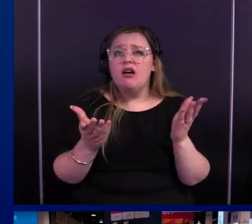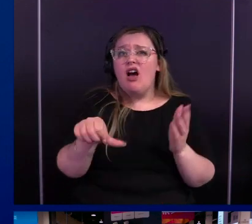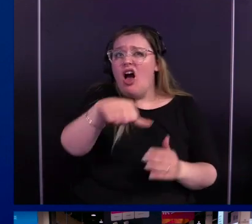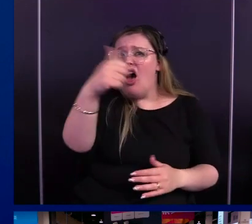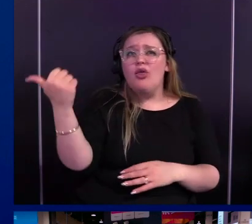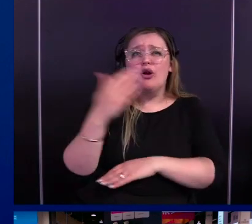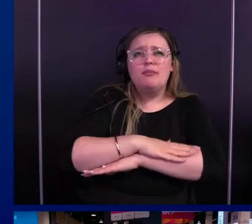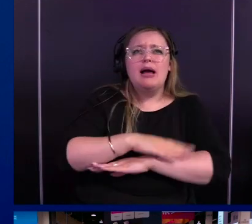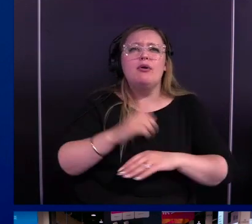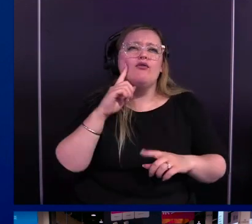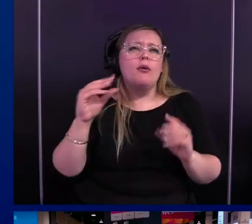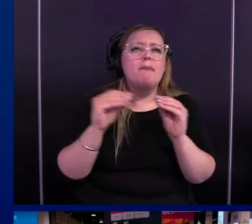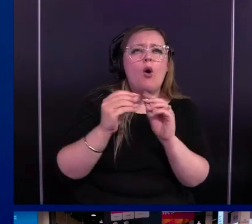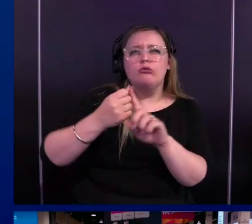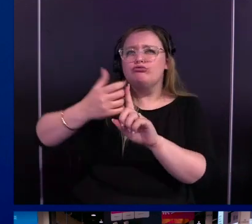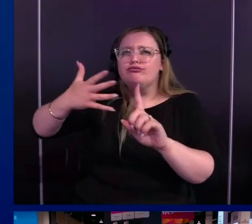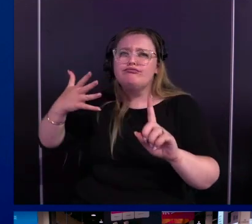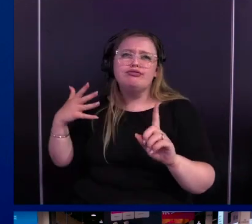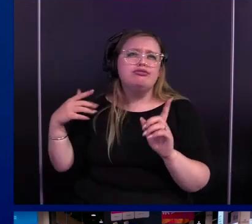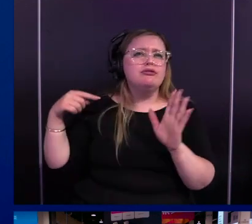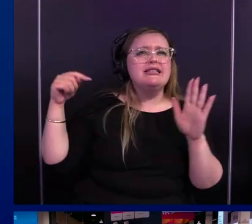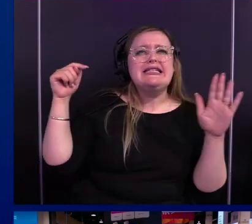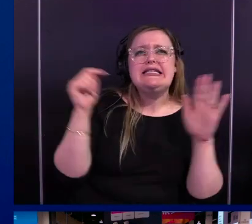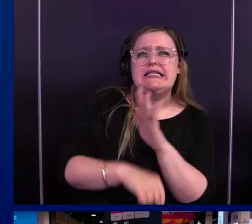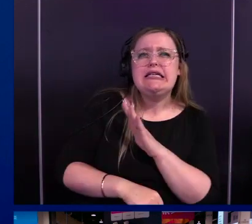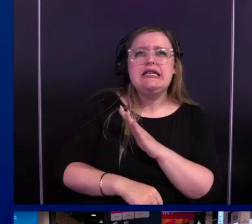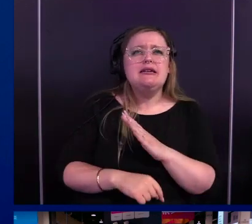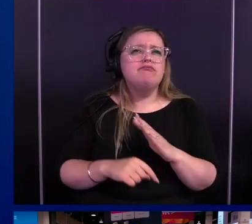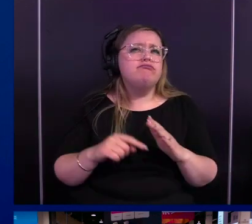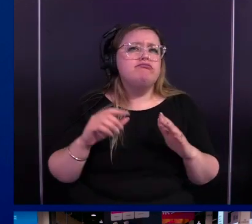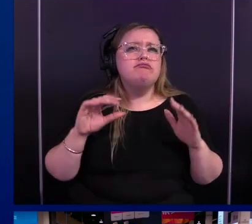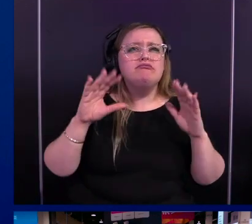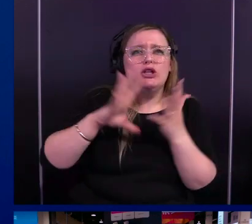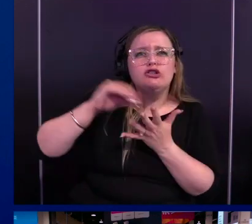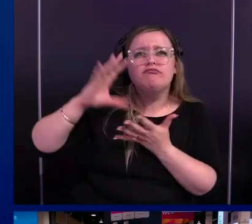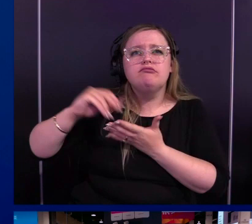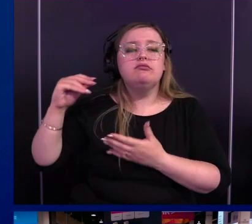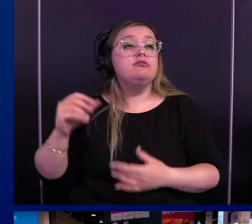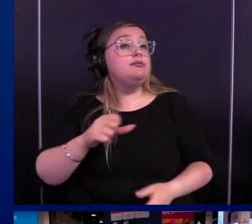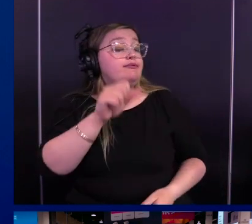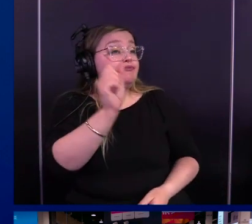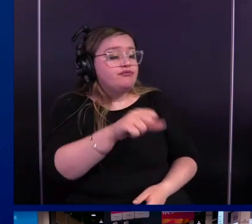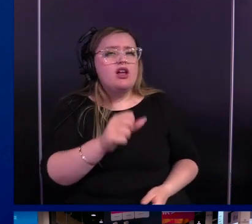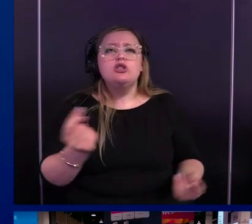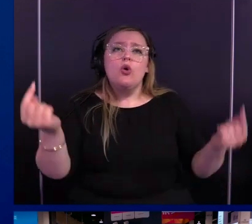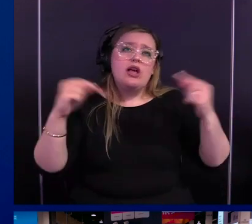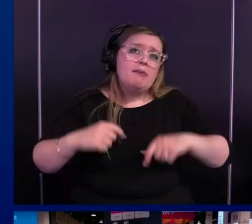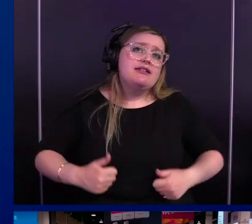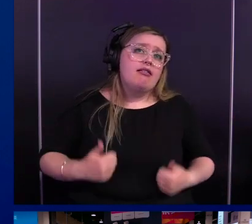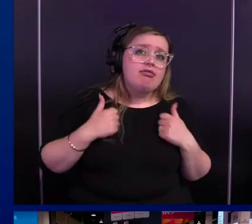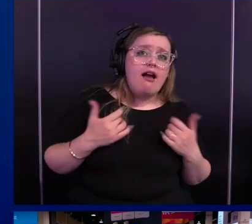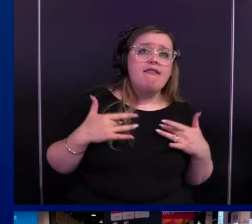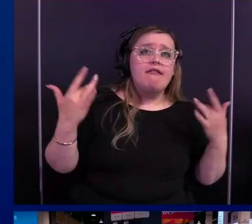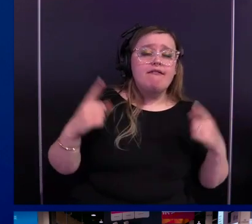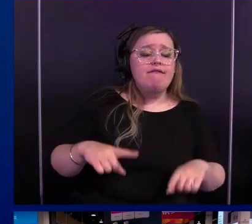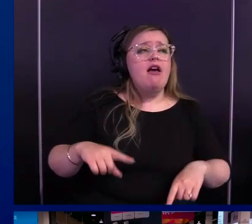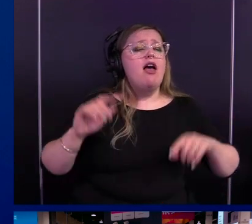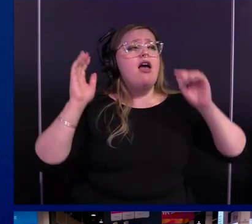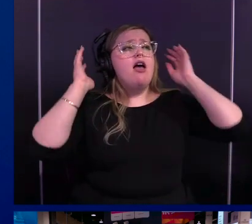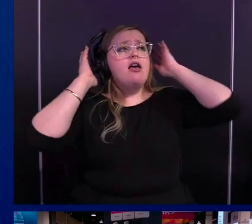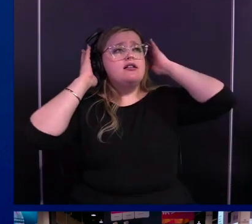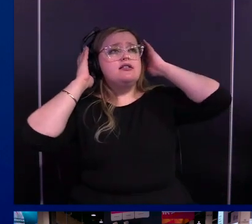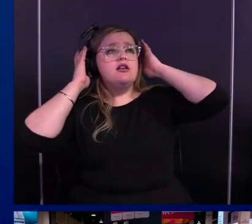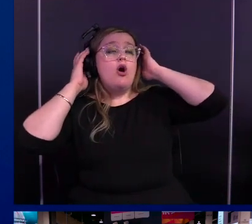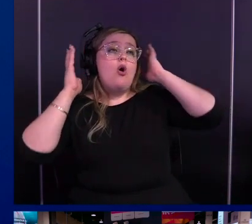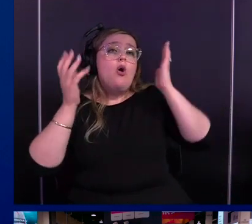go deeper into additional courses in the catalog? Yeah. So in addition to coming to live events like this or working to have this hosted at